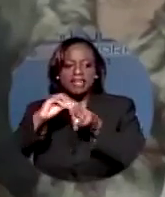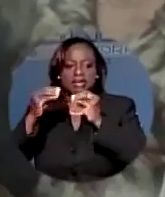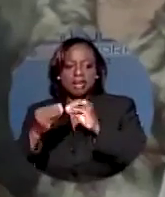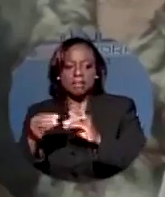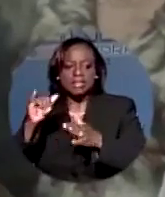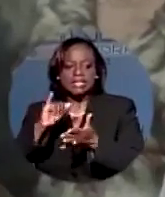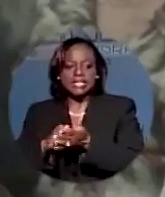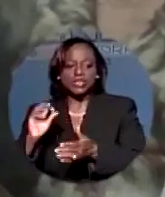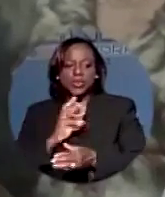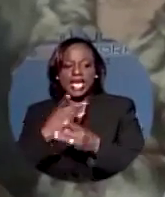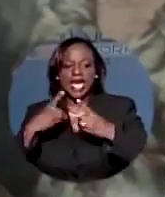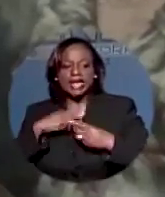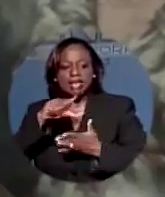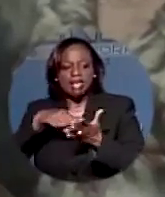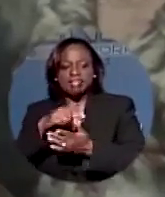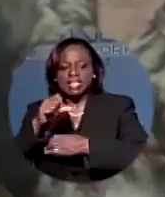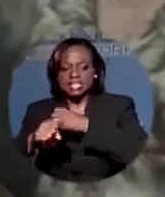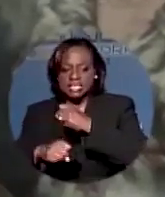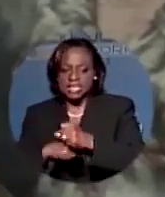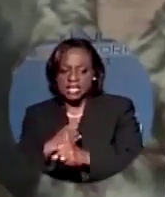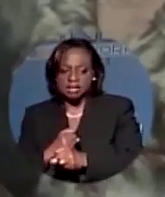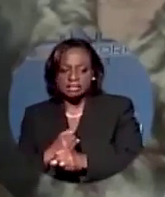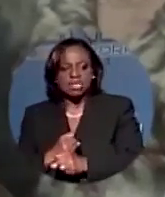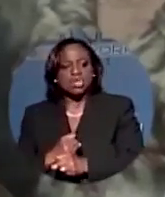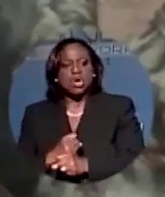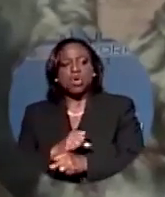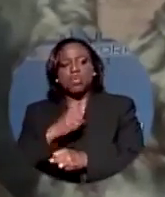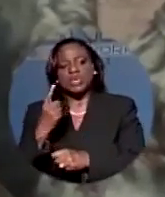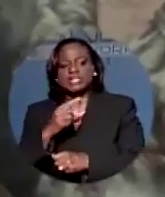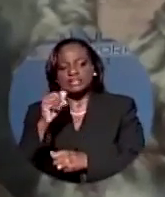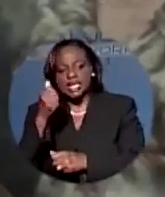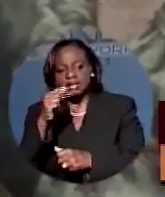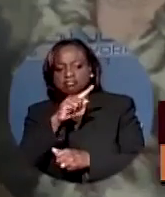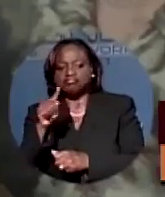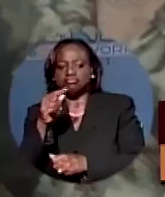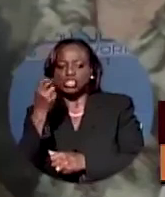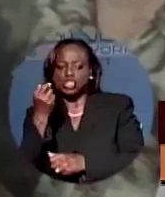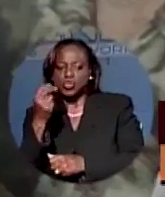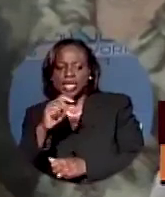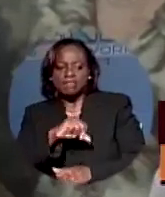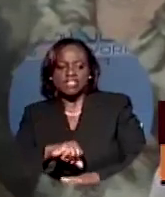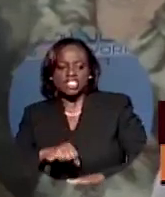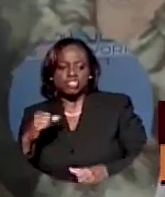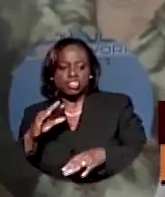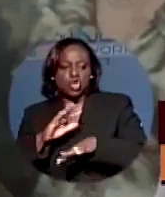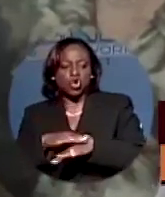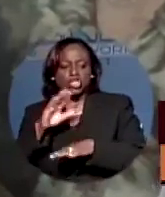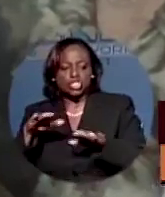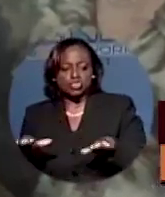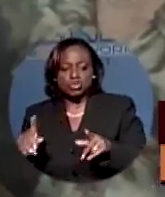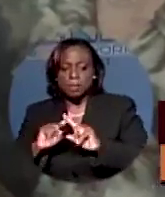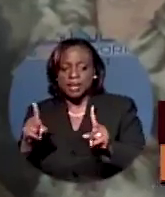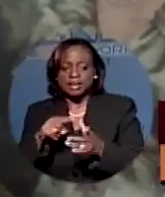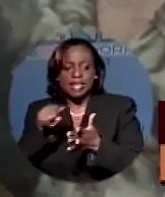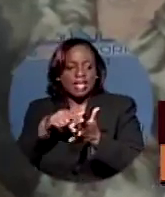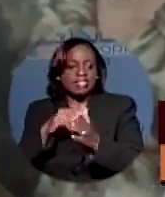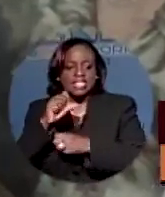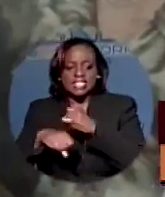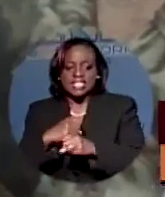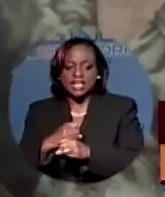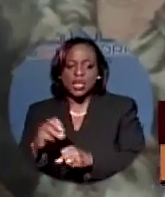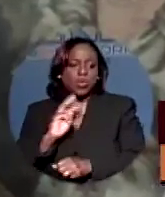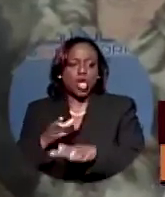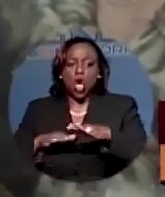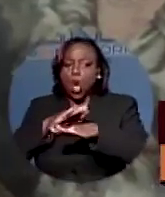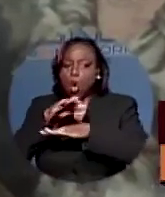this year. Normally in a year we do 10 to 12 surgeries on children who have these problems. This year we are already over